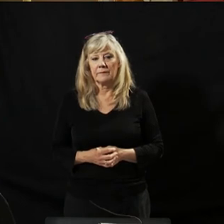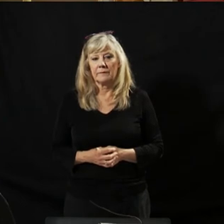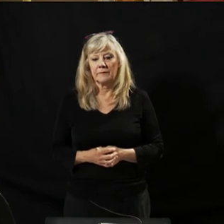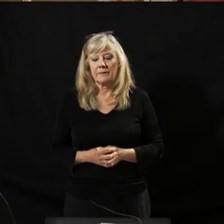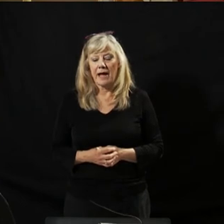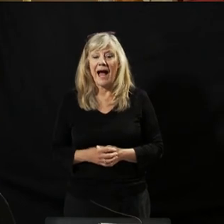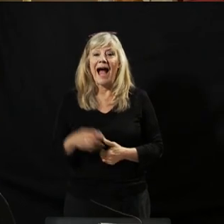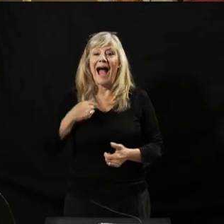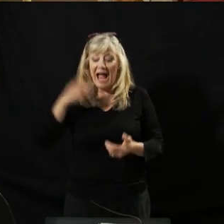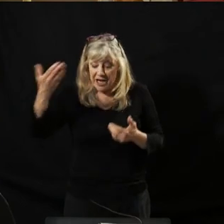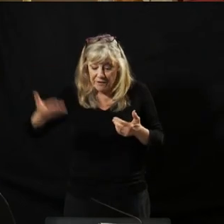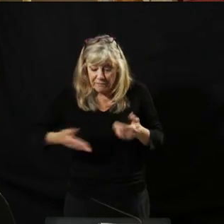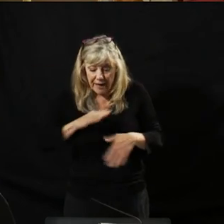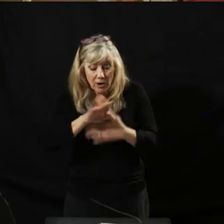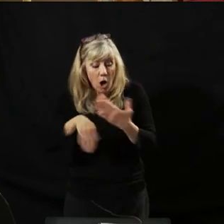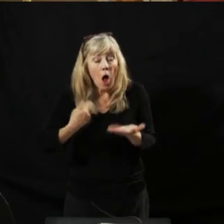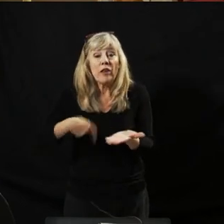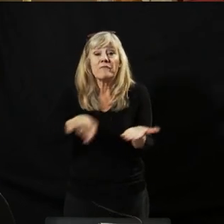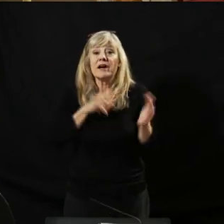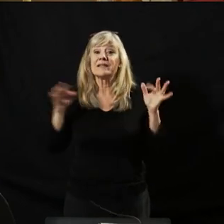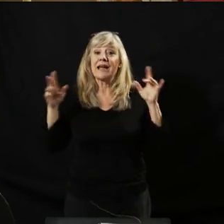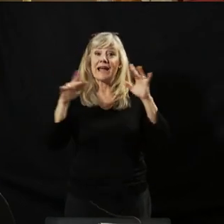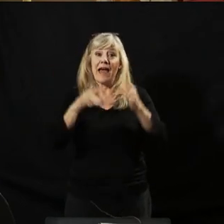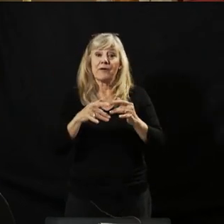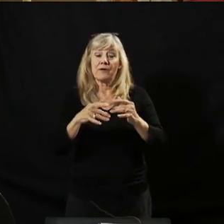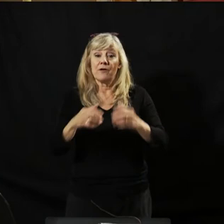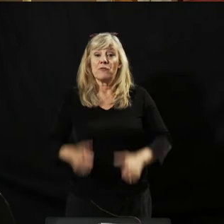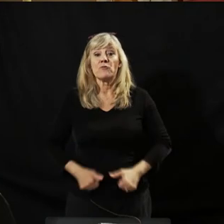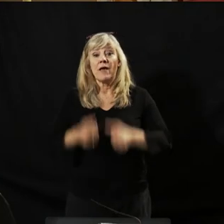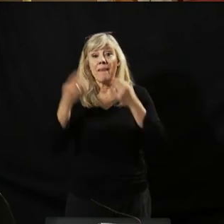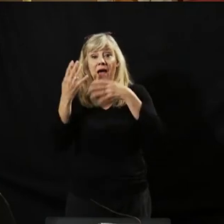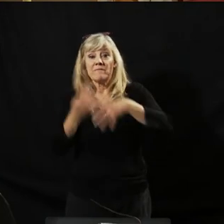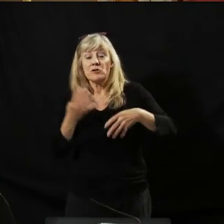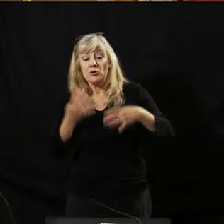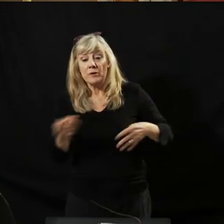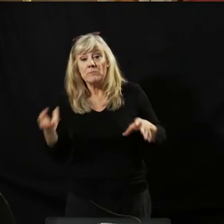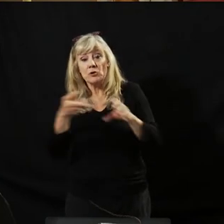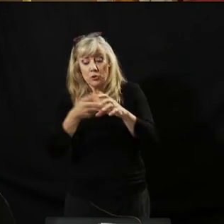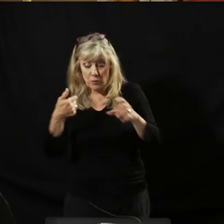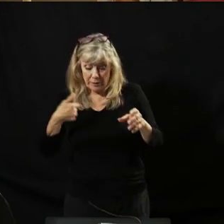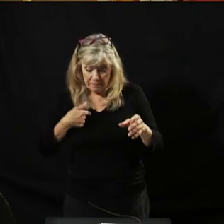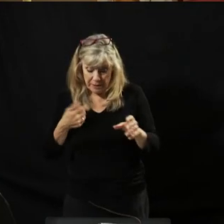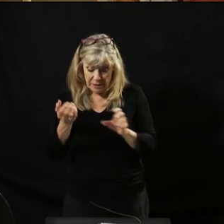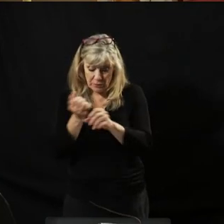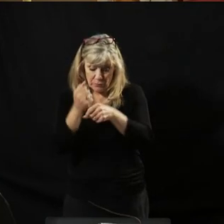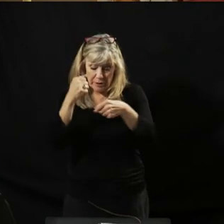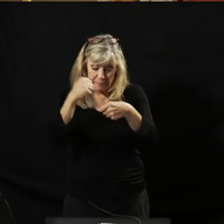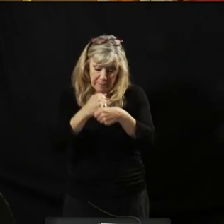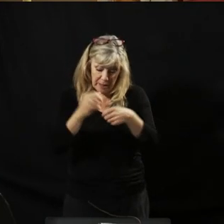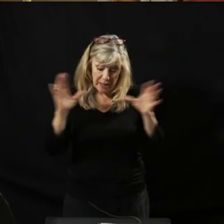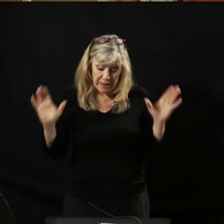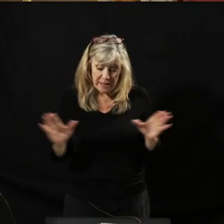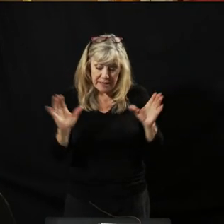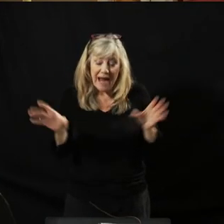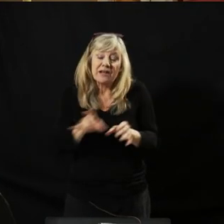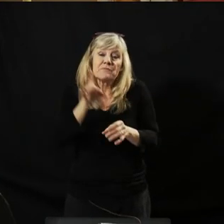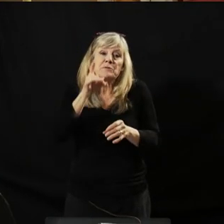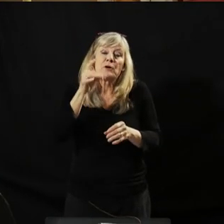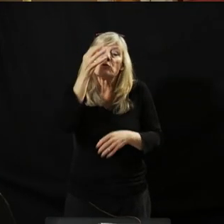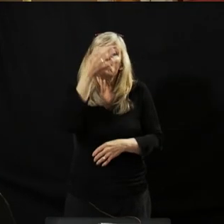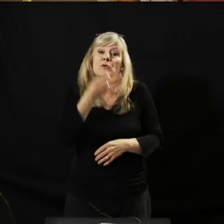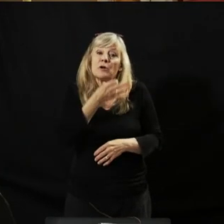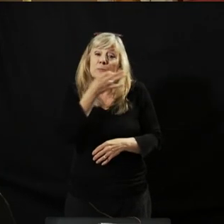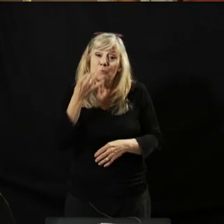I invite all of us who are gathered tonight through live stream to join with me as we make together this act of spiritual